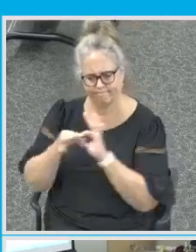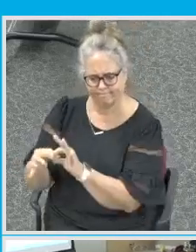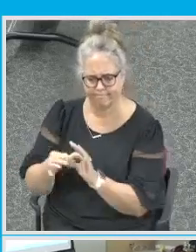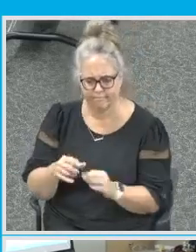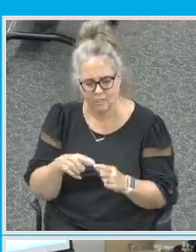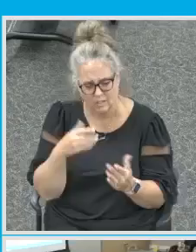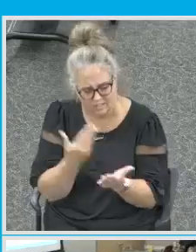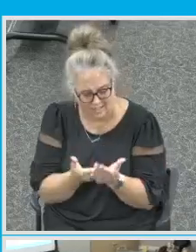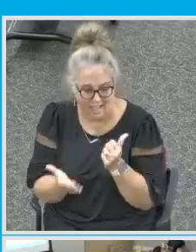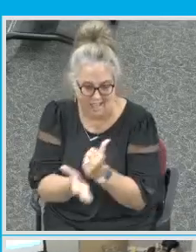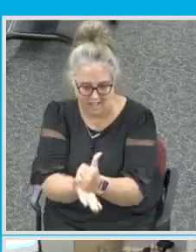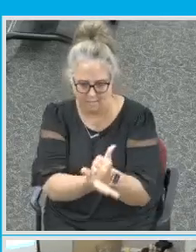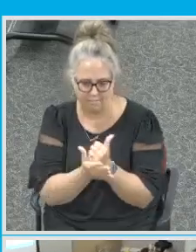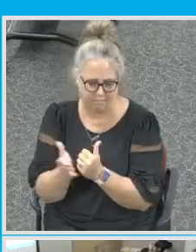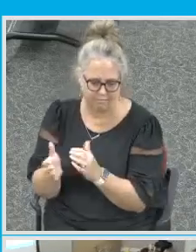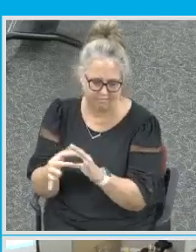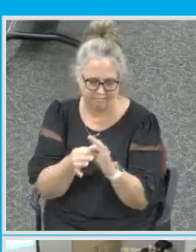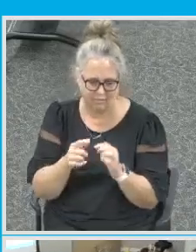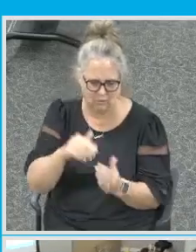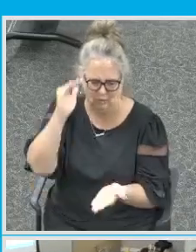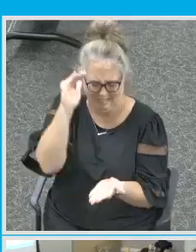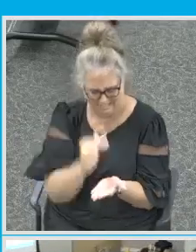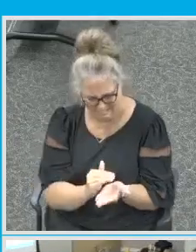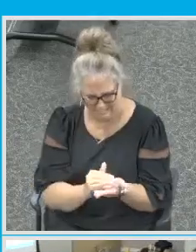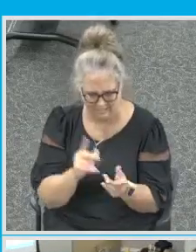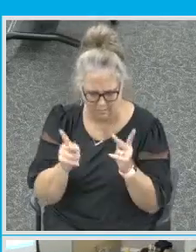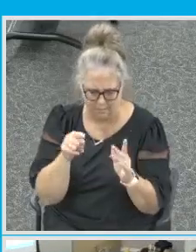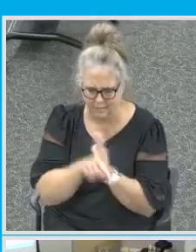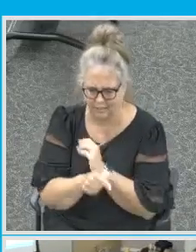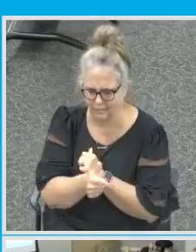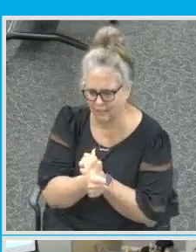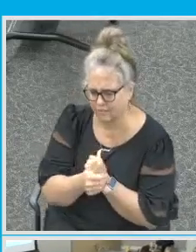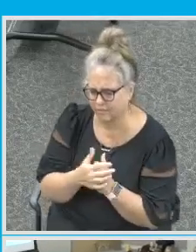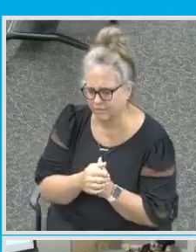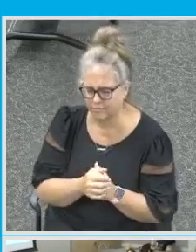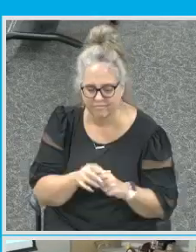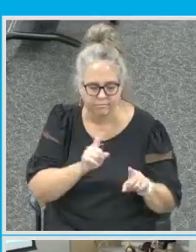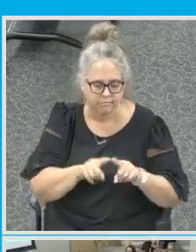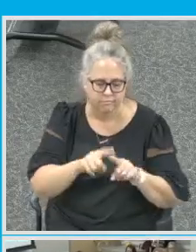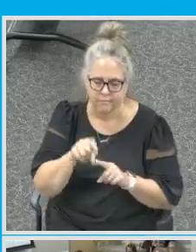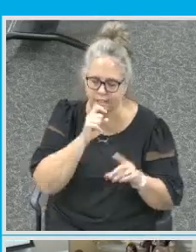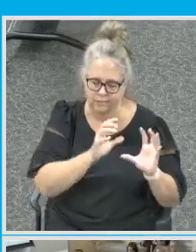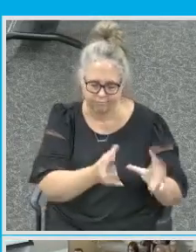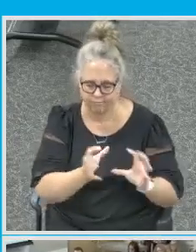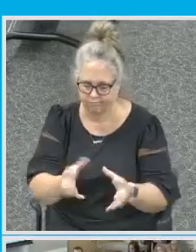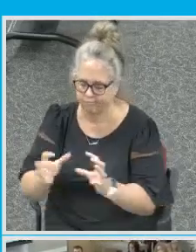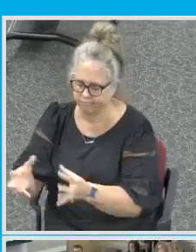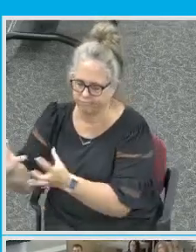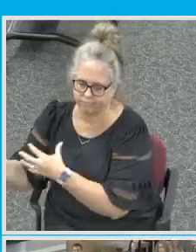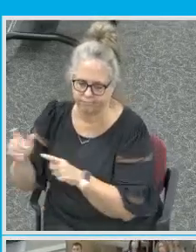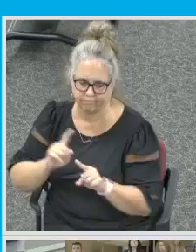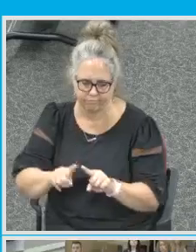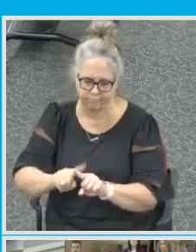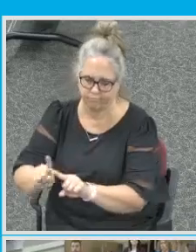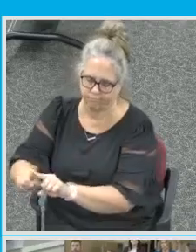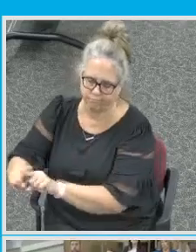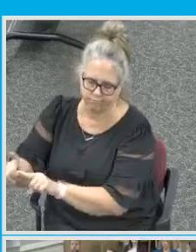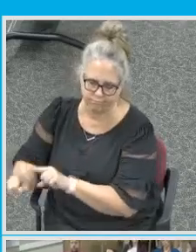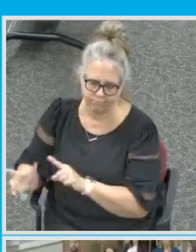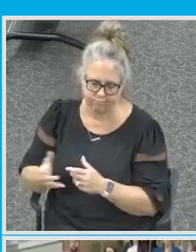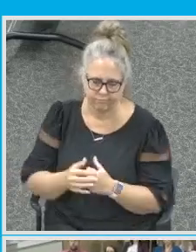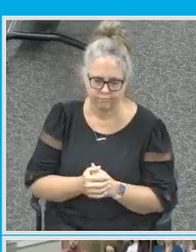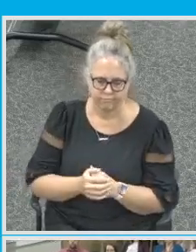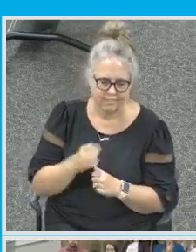suicide across all age groups. And so just having a trusted person that they can confide in, as David said, being able to ask that question and